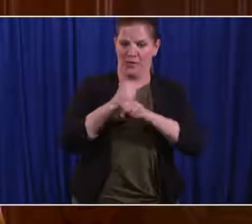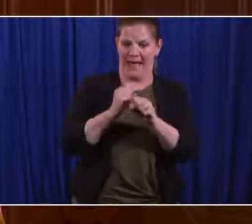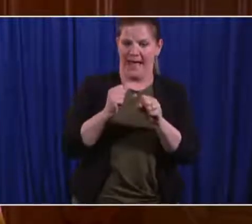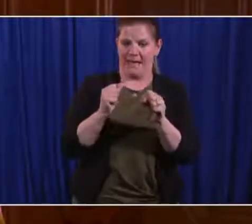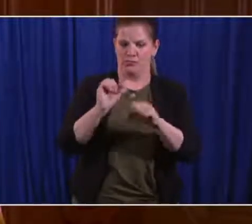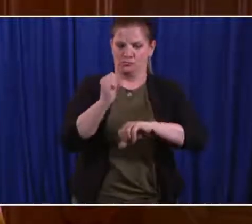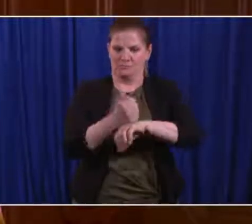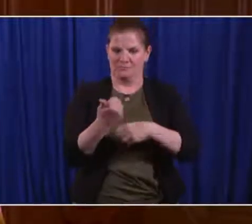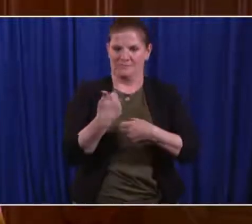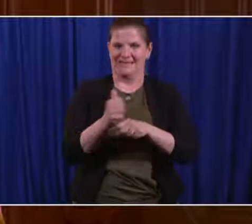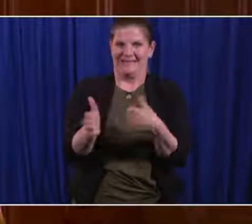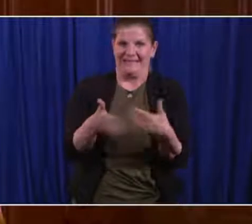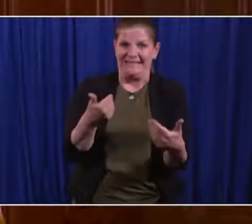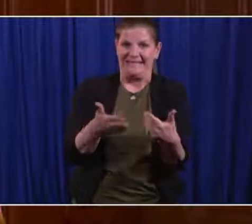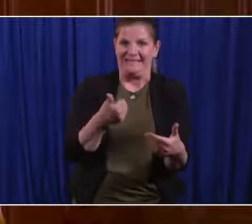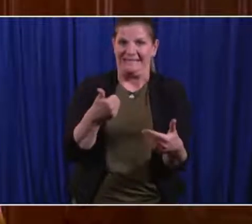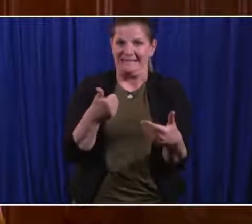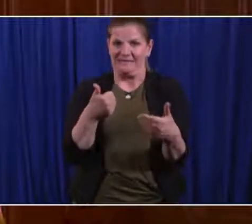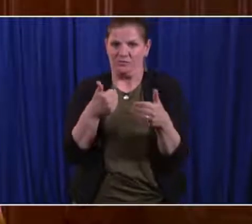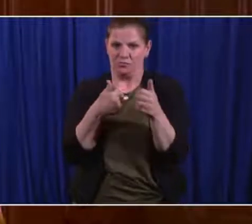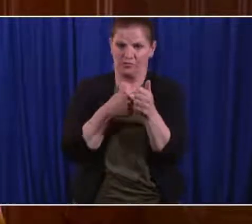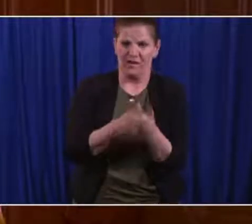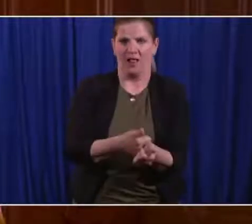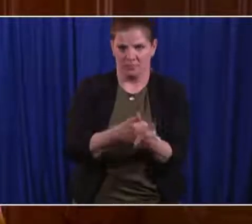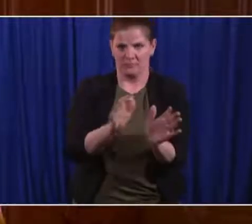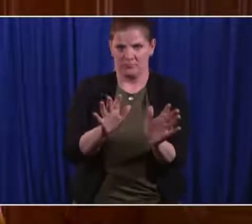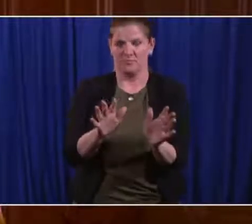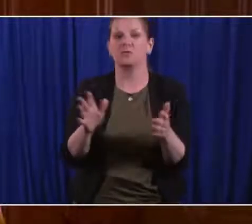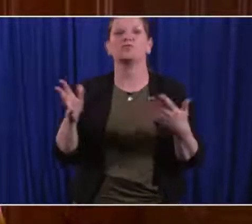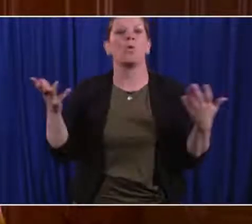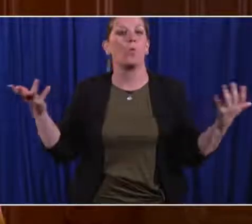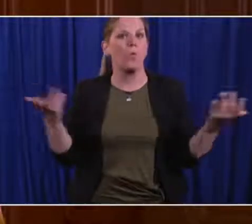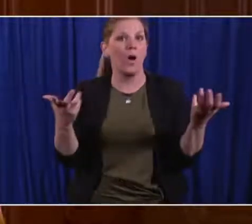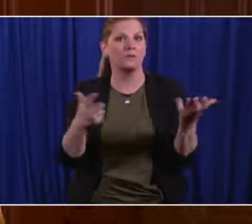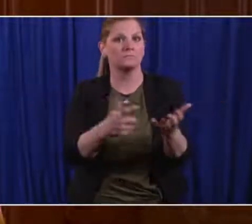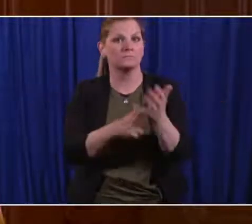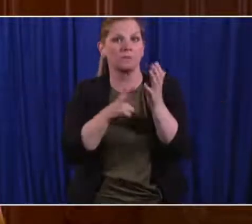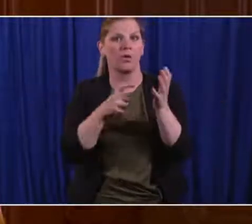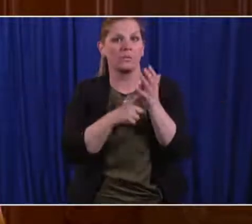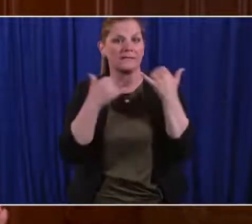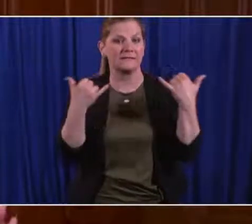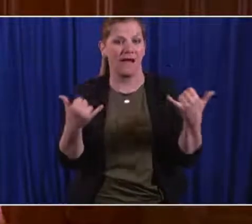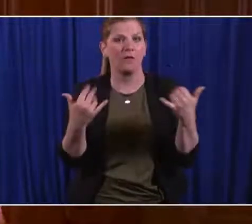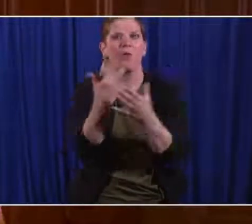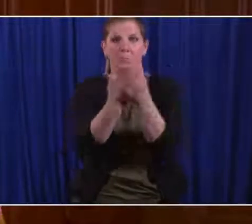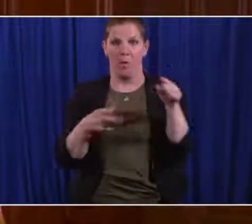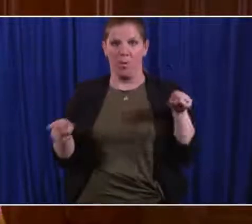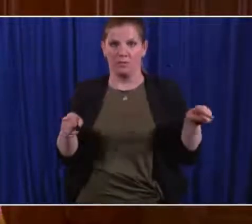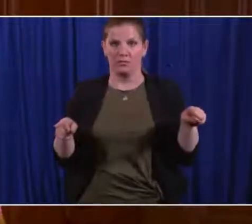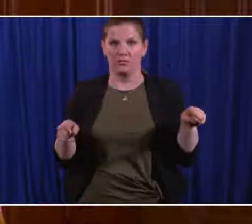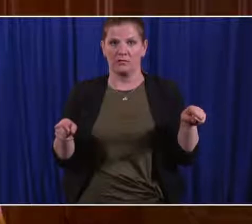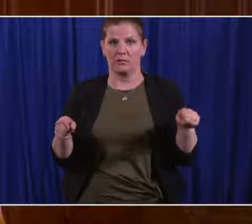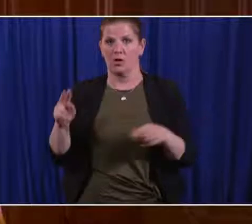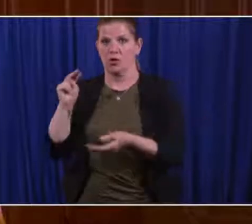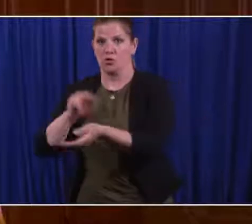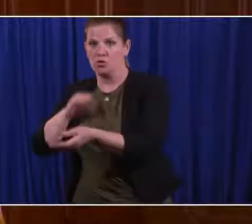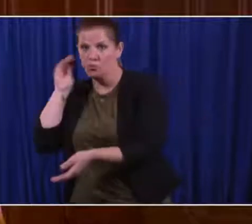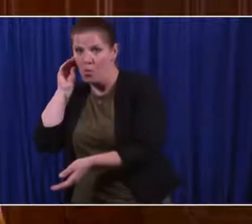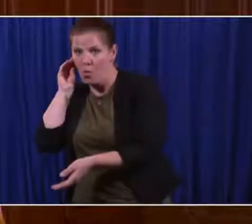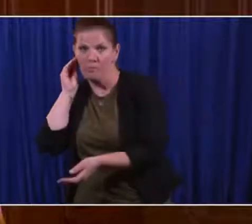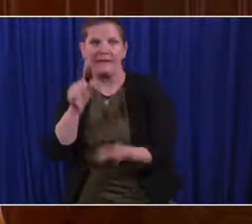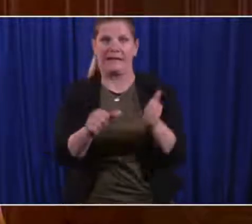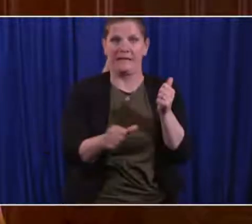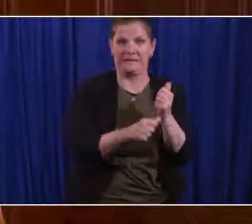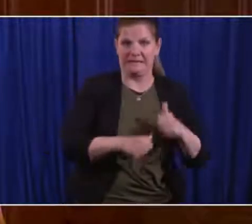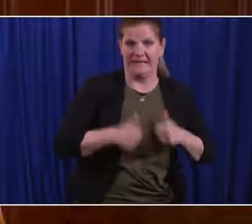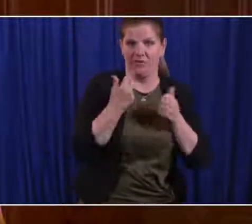So the following is general visitation requirements for both nursing homes and assisted